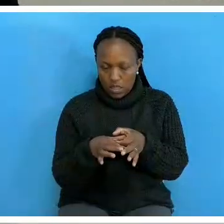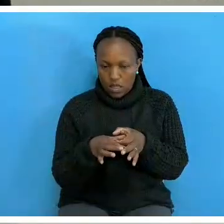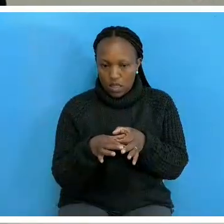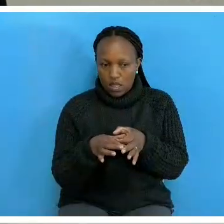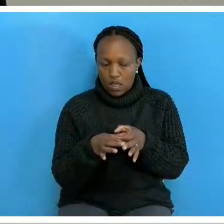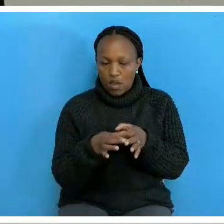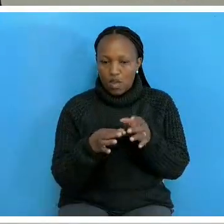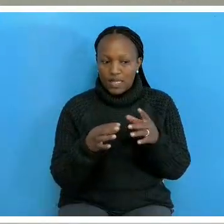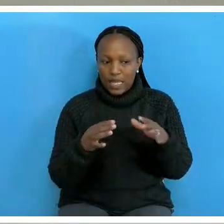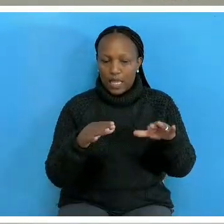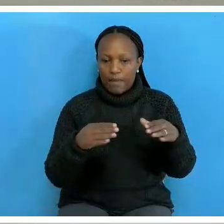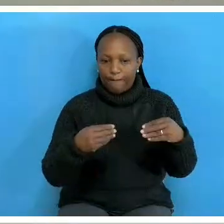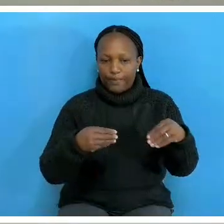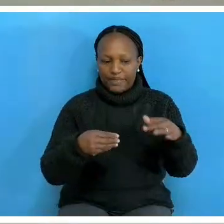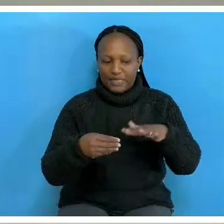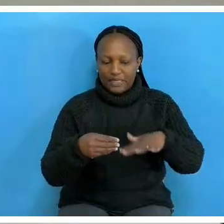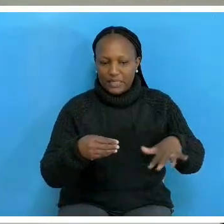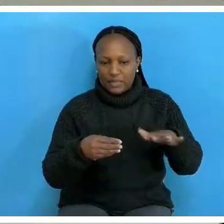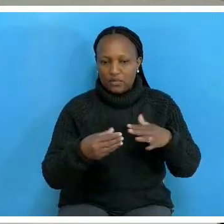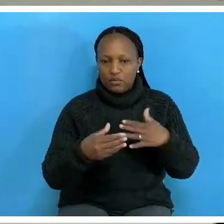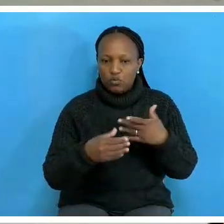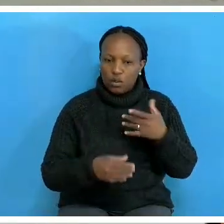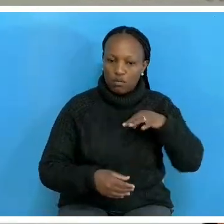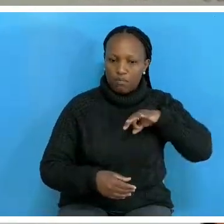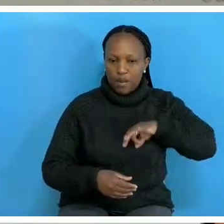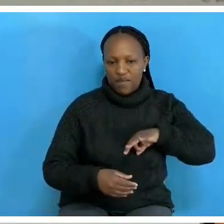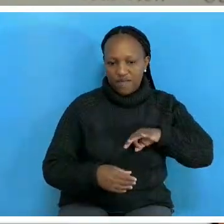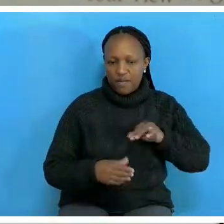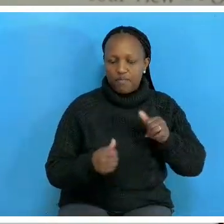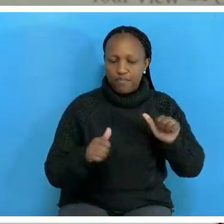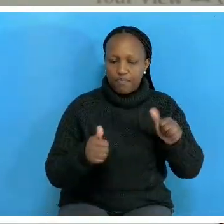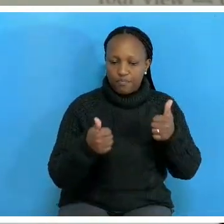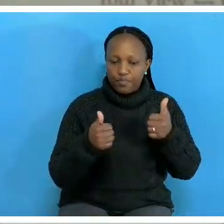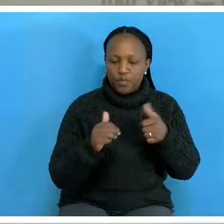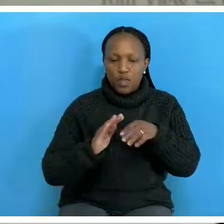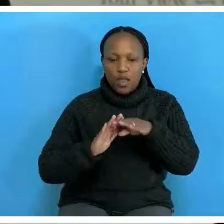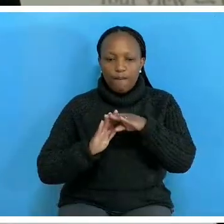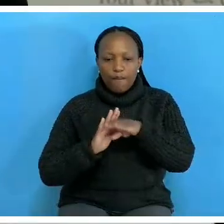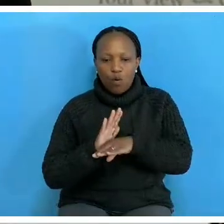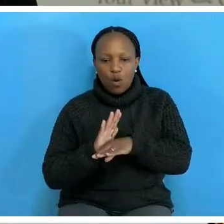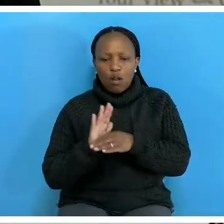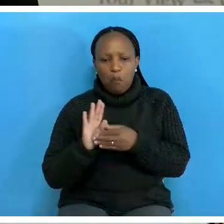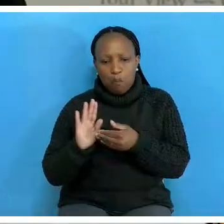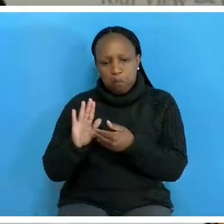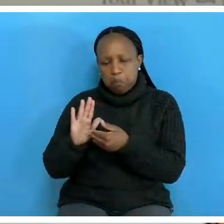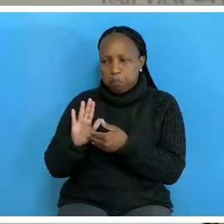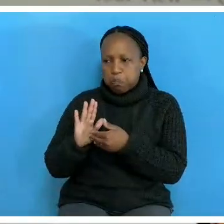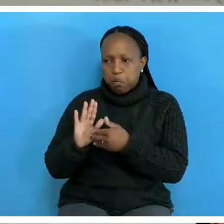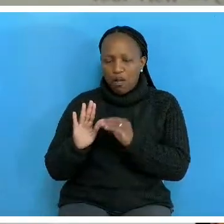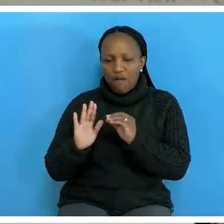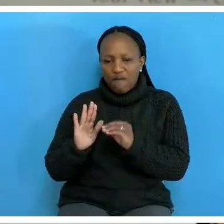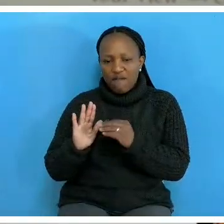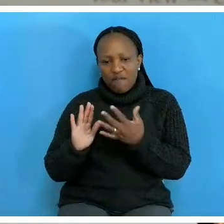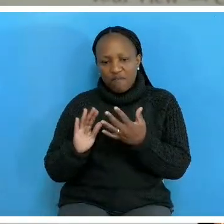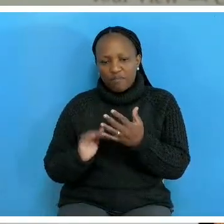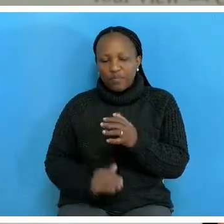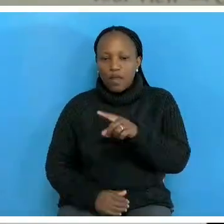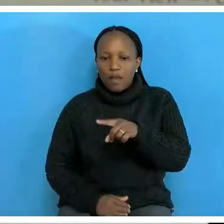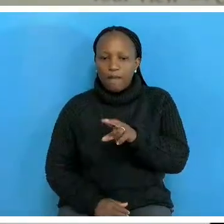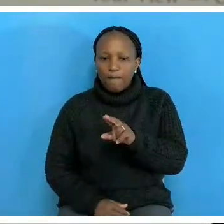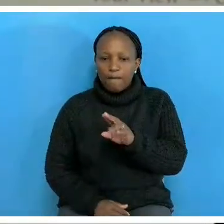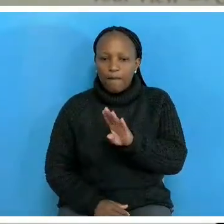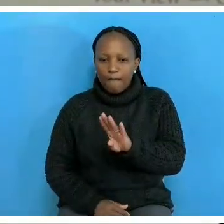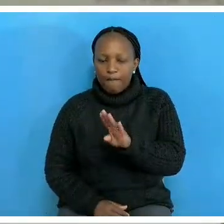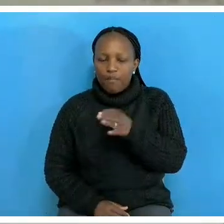that they benefit. So we have a program where if you have a pub or you have a